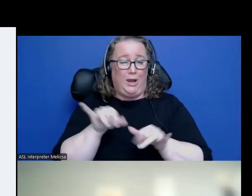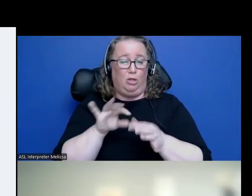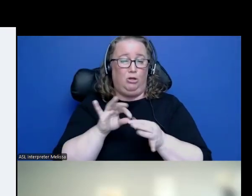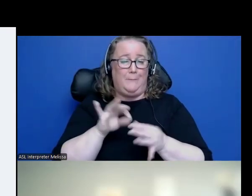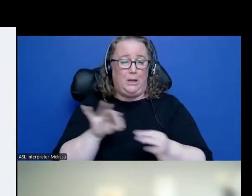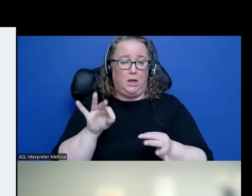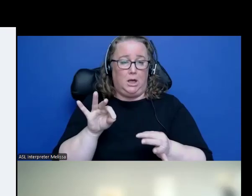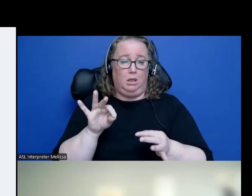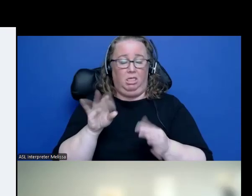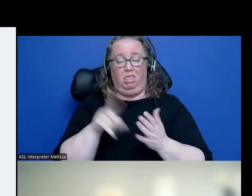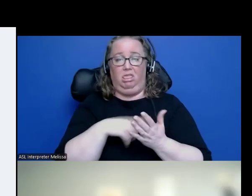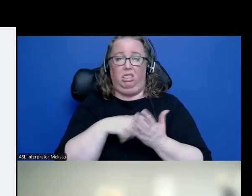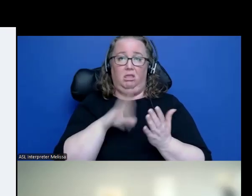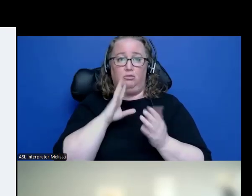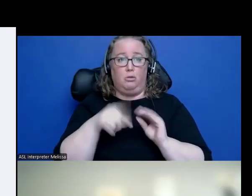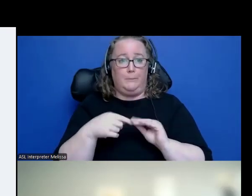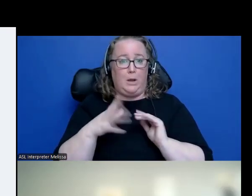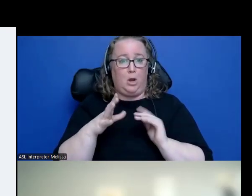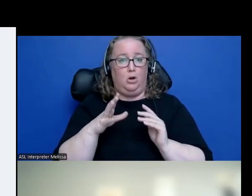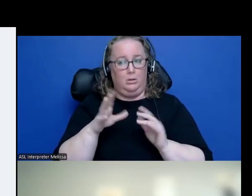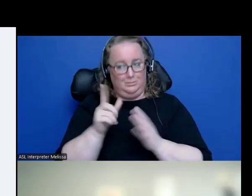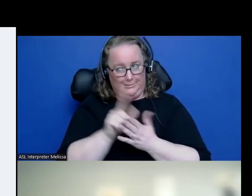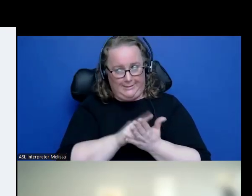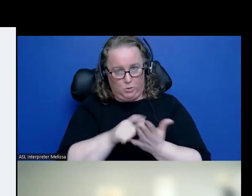legal requirements limiting